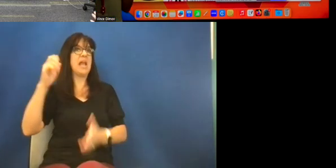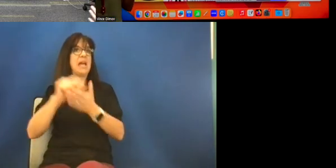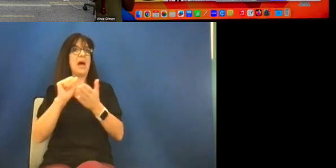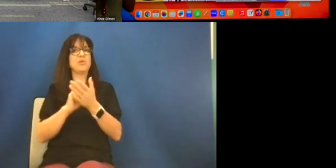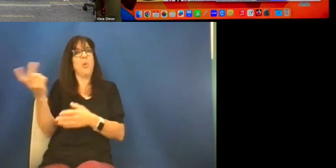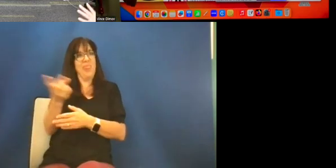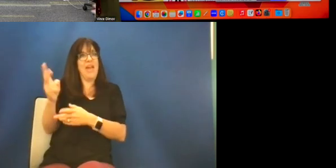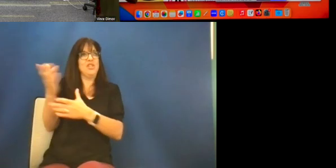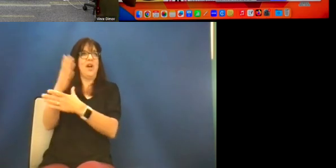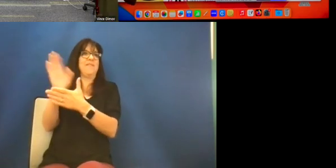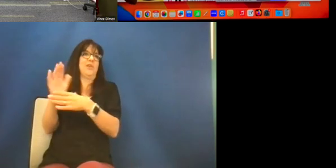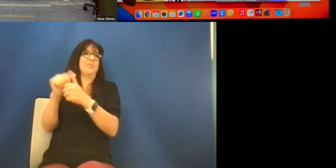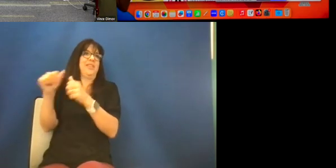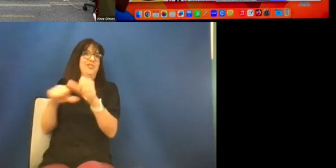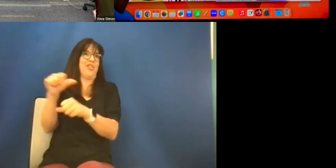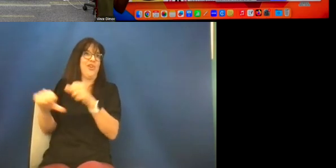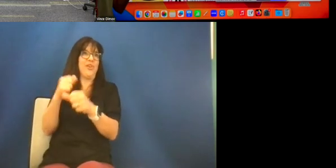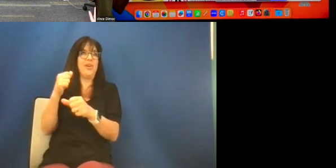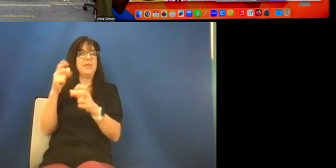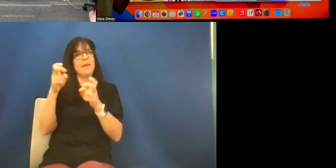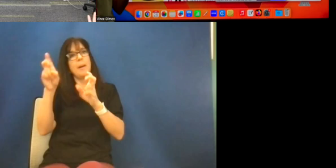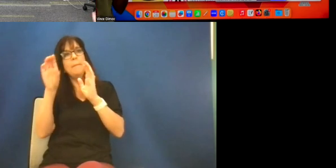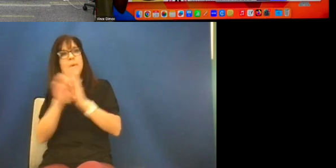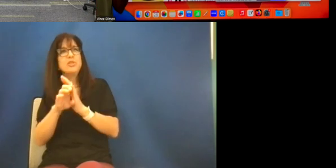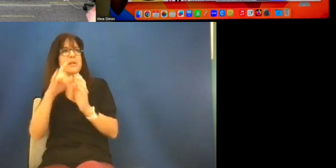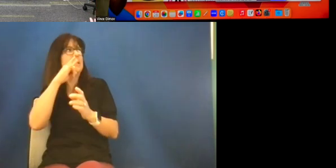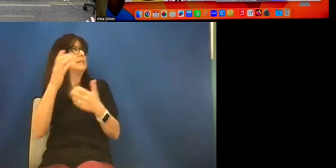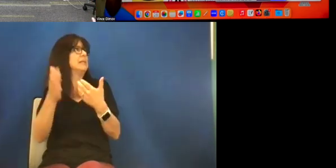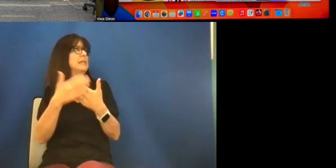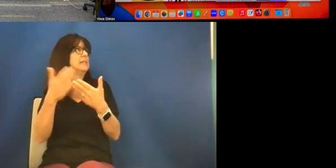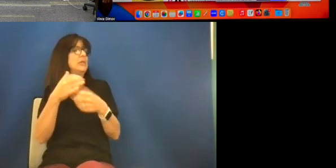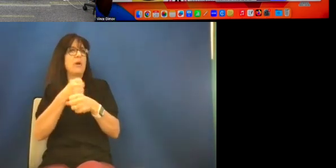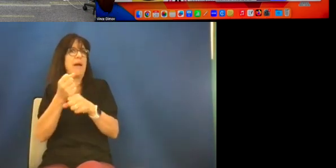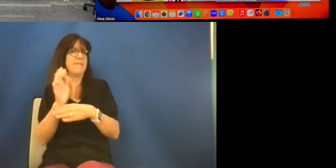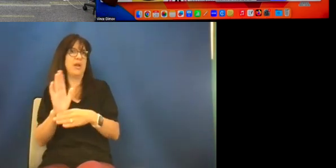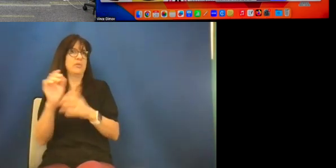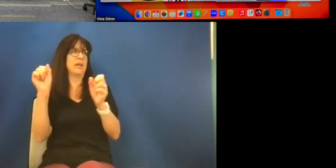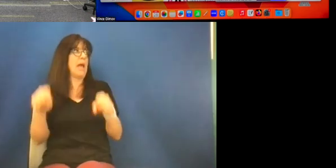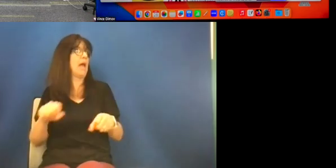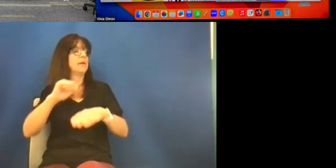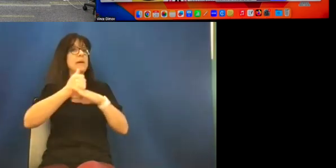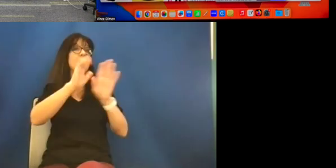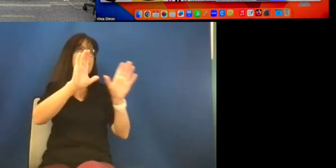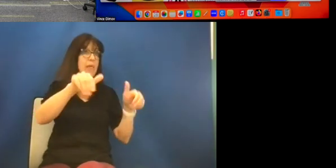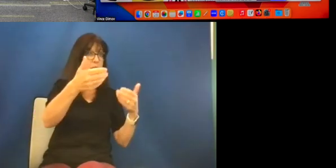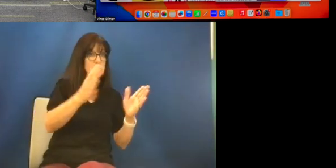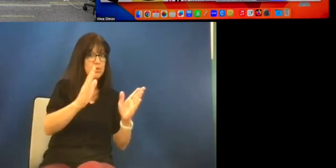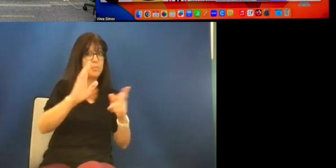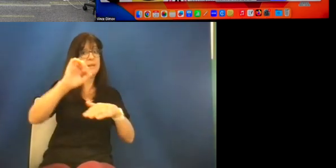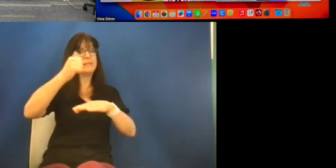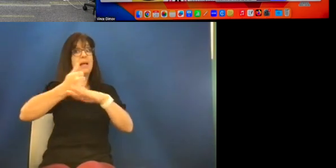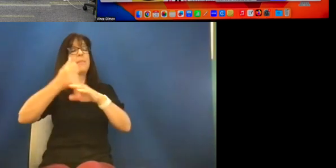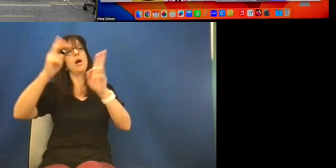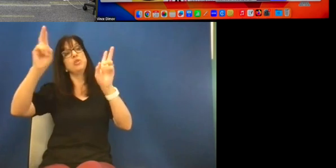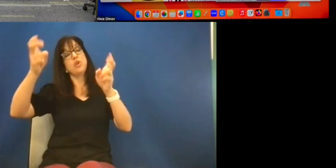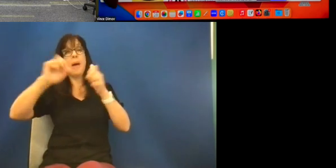with each other. You put pictures, and like it's just fun, and the kids can easily create videos. So you can set up a classroom and then set up a topic like,